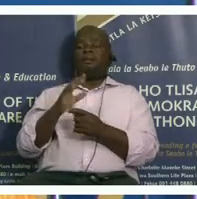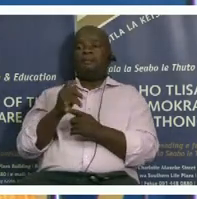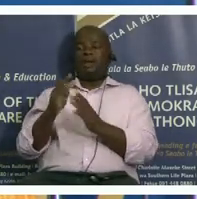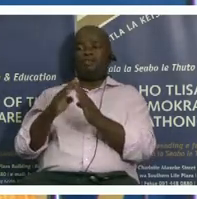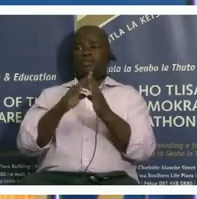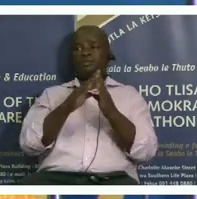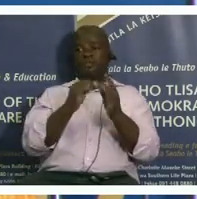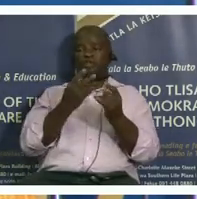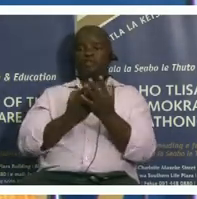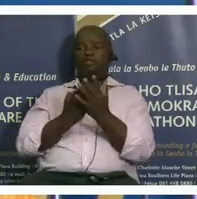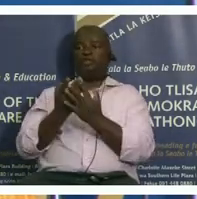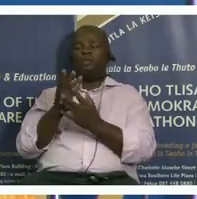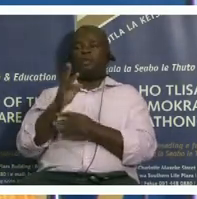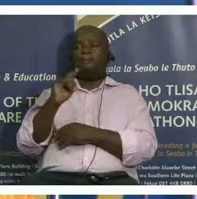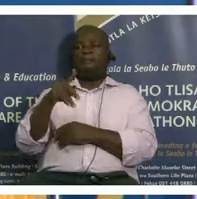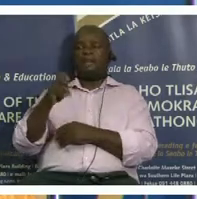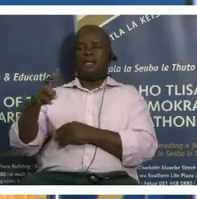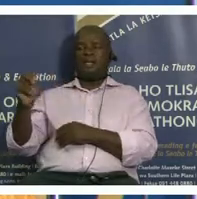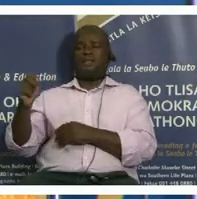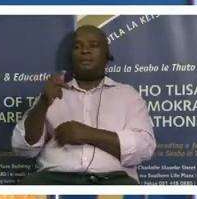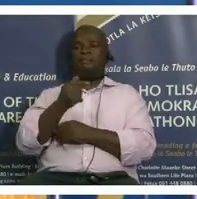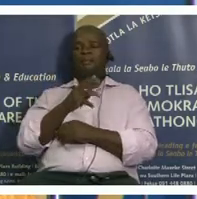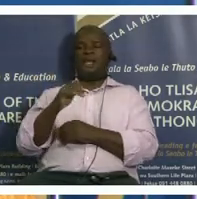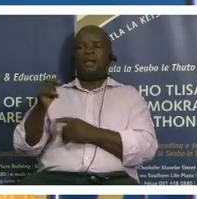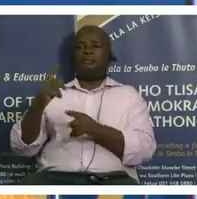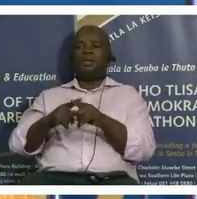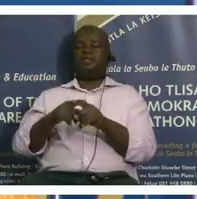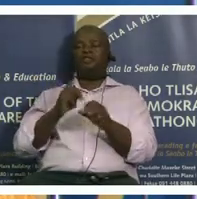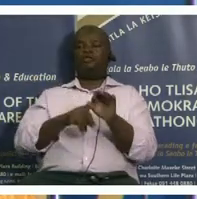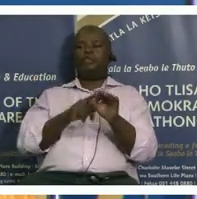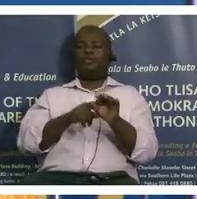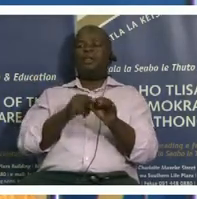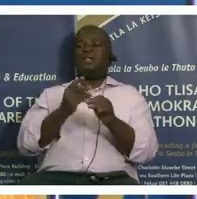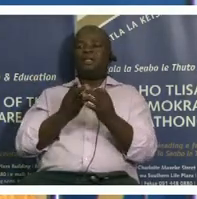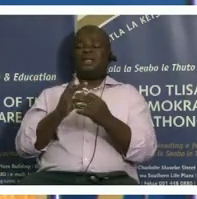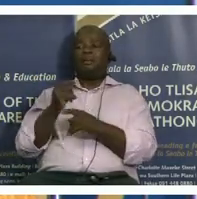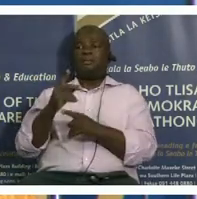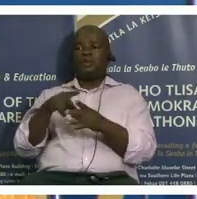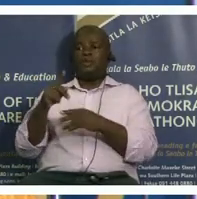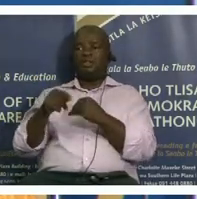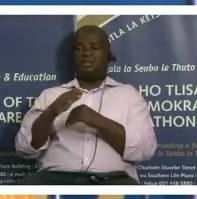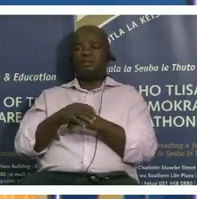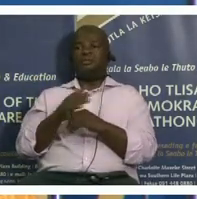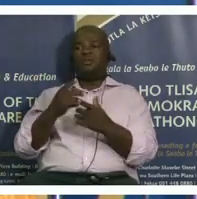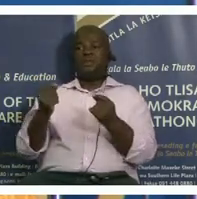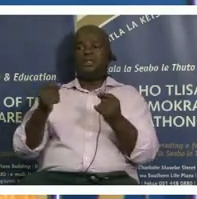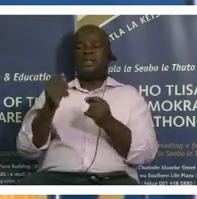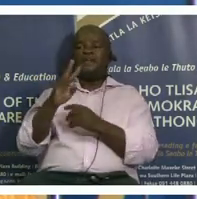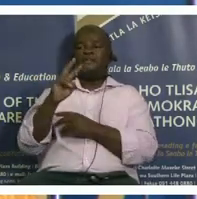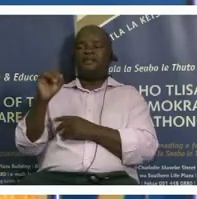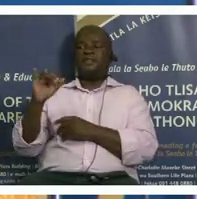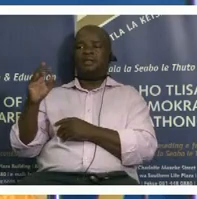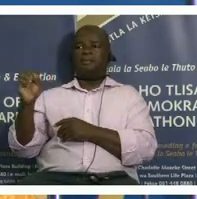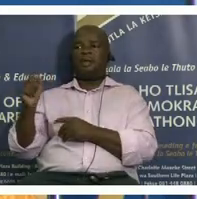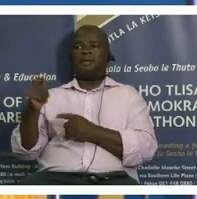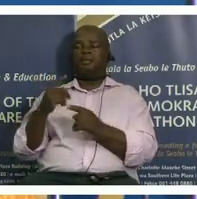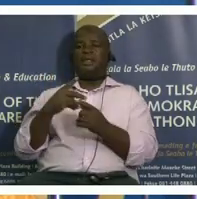the Pakisa Mega and the Kwakwa Gateway projects, and completing the Vista Park residential project,